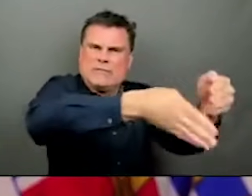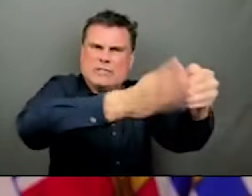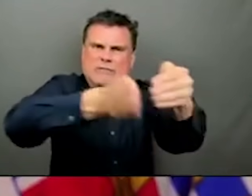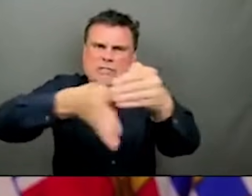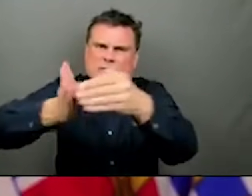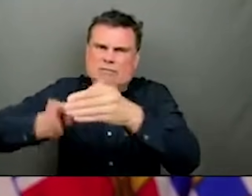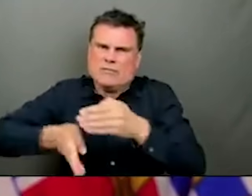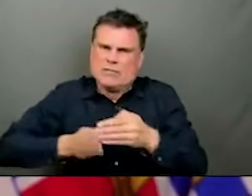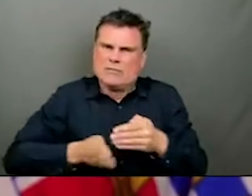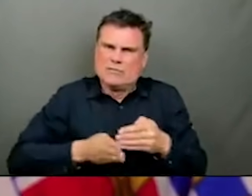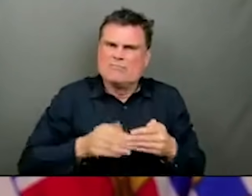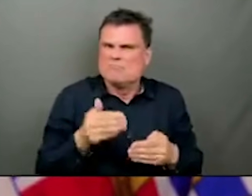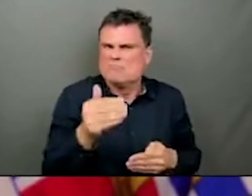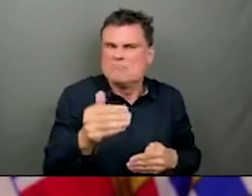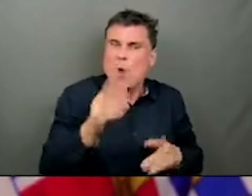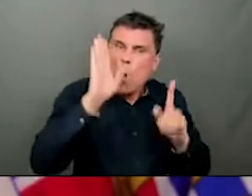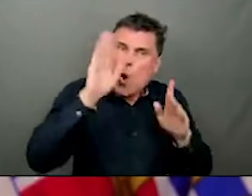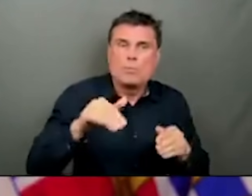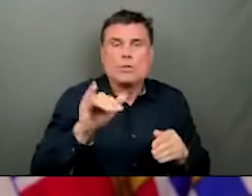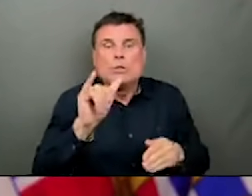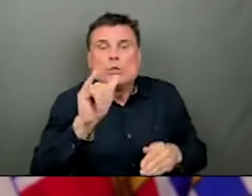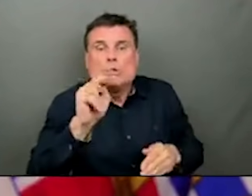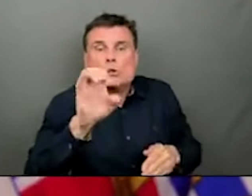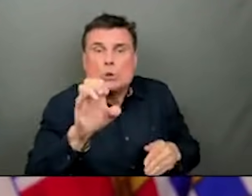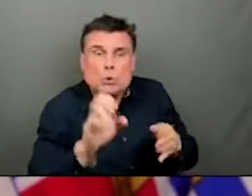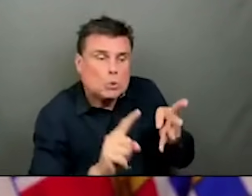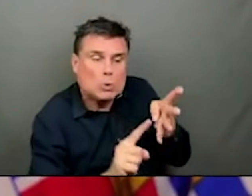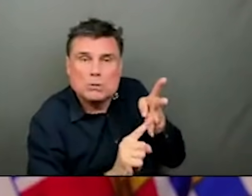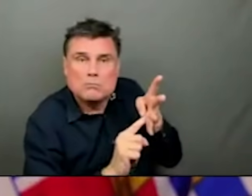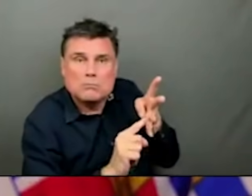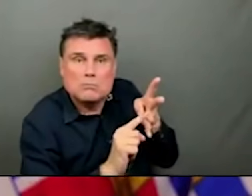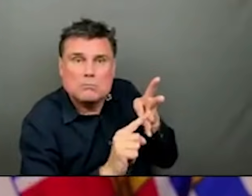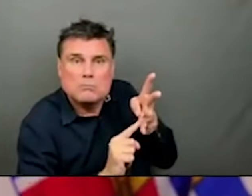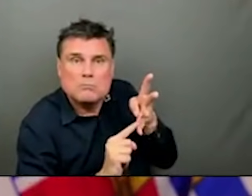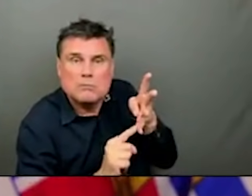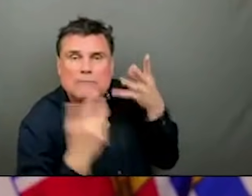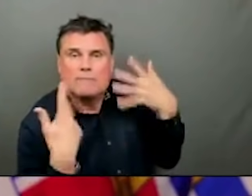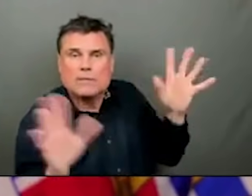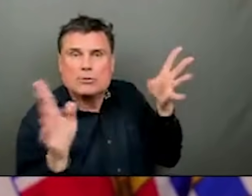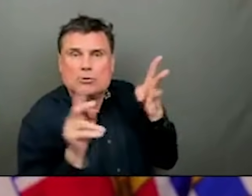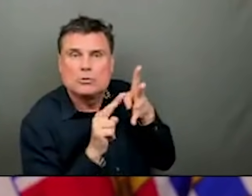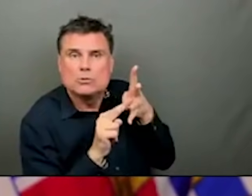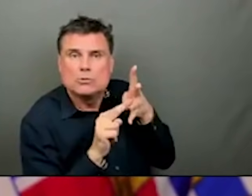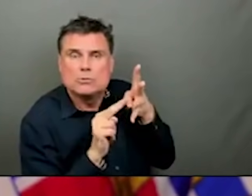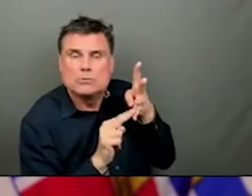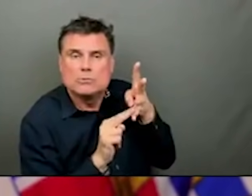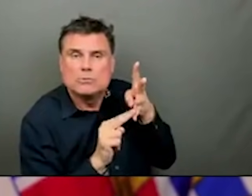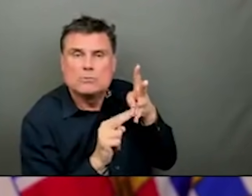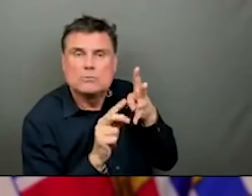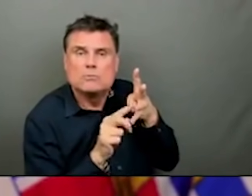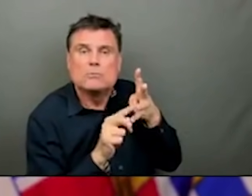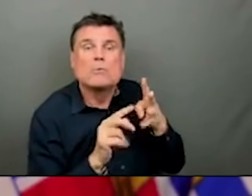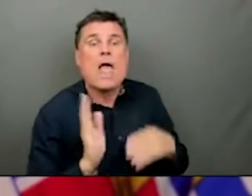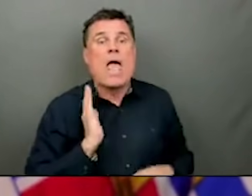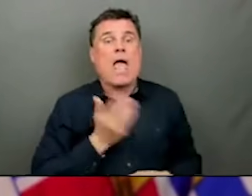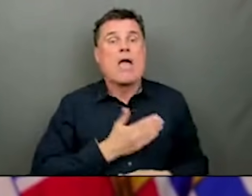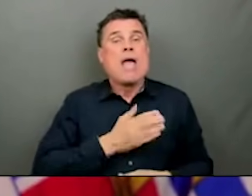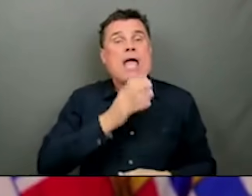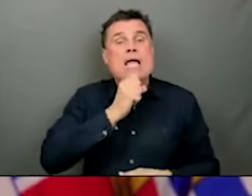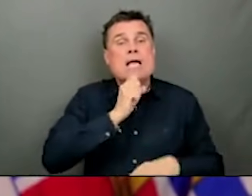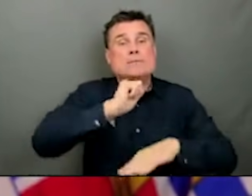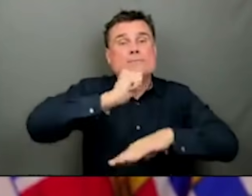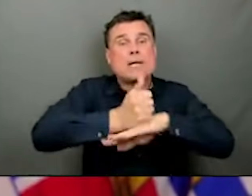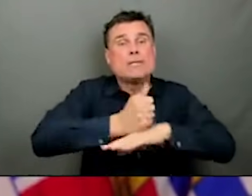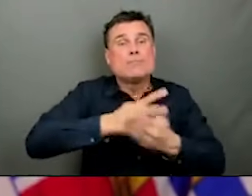and more vaccine will become available, and we'll go down the age categories quickly. Deferring your own vaccine